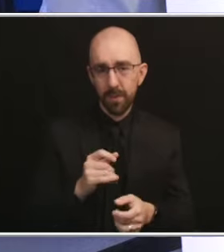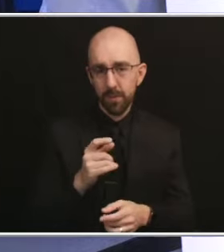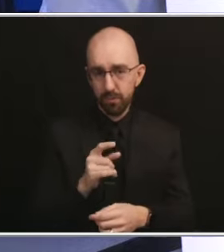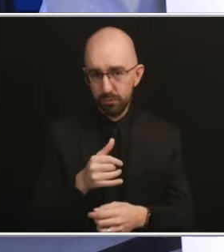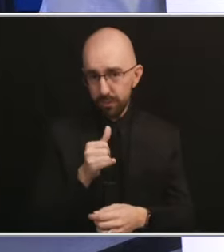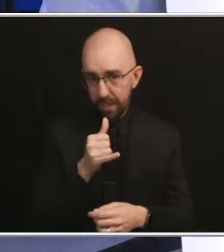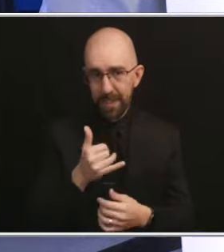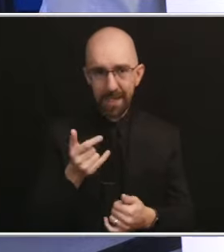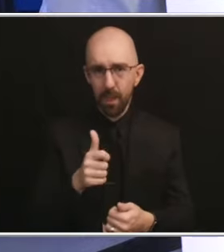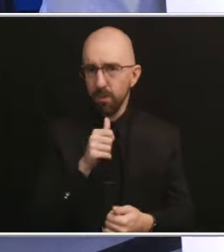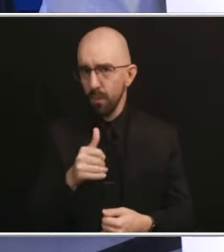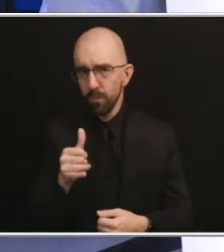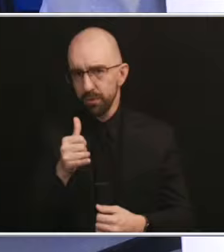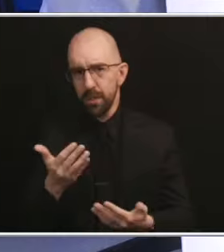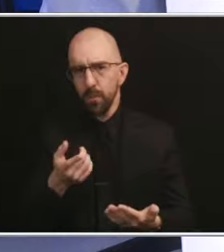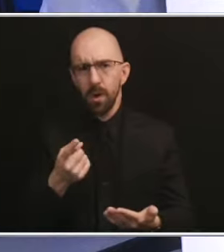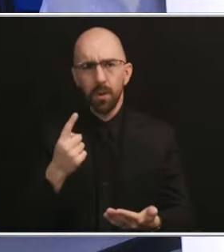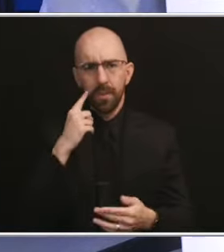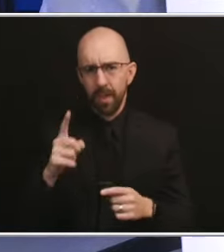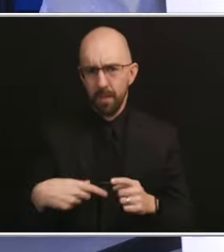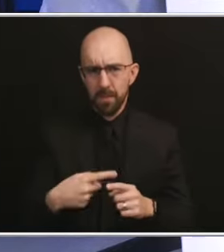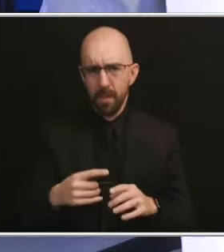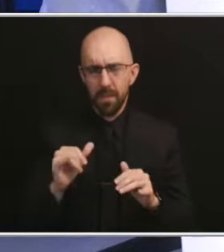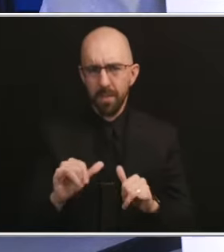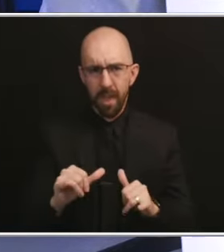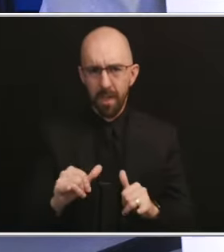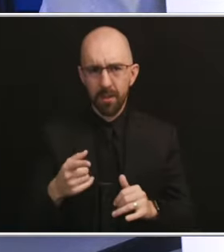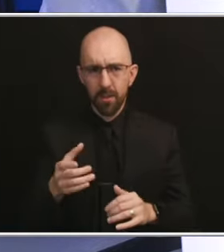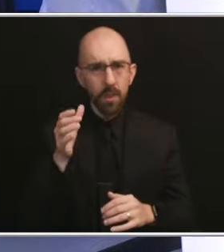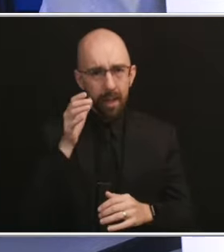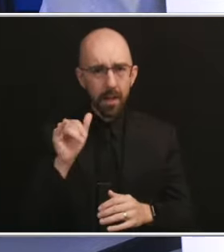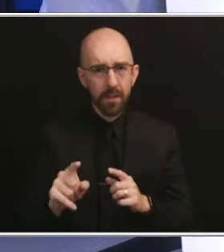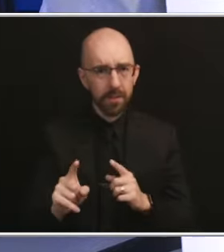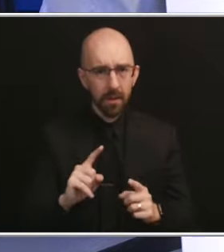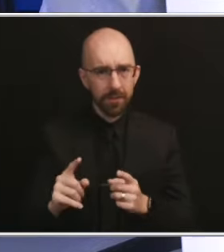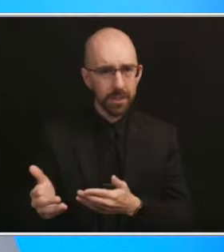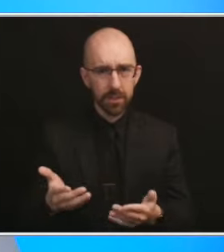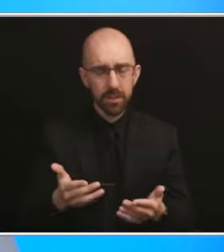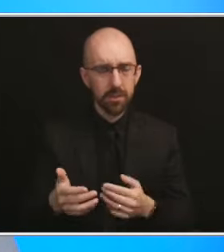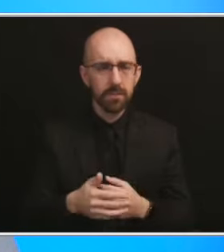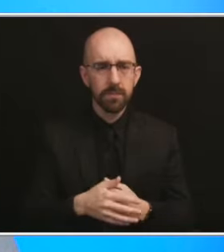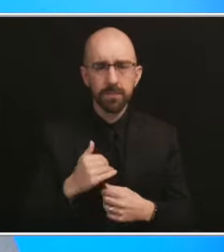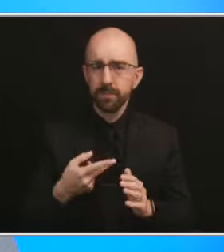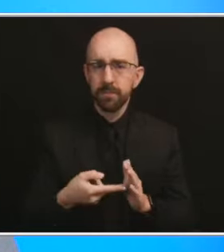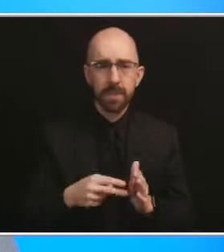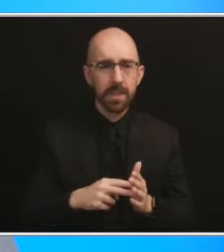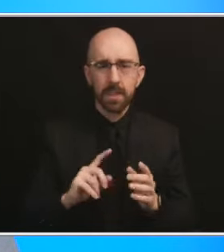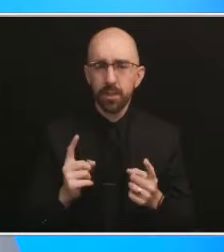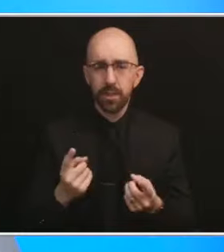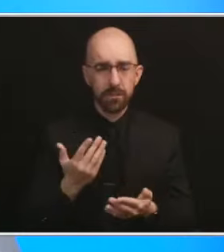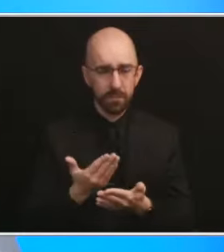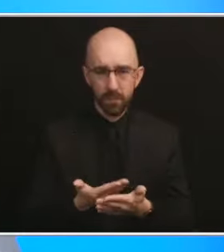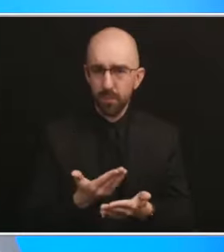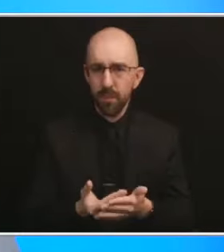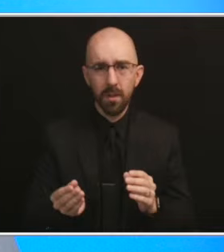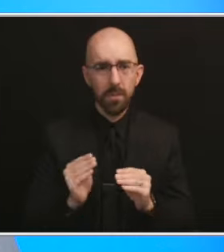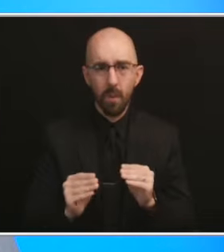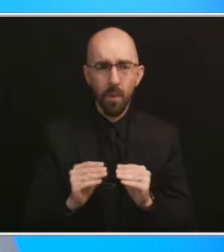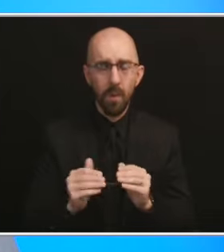What do you think of it? As you hear this conversation? I mean, it just proves more and more, like with the lifestyle I